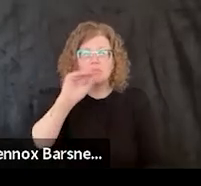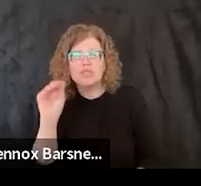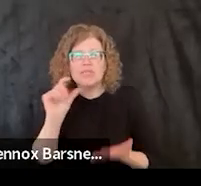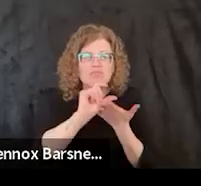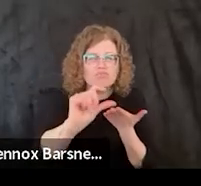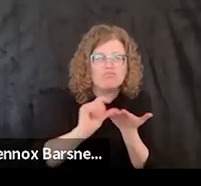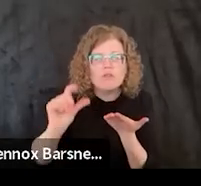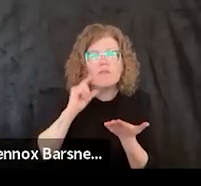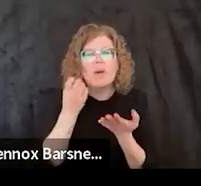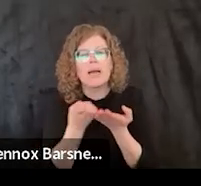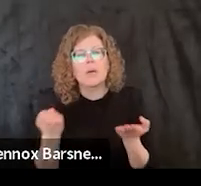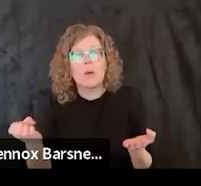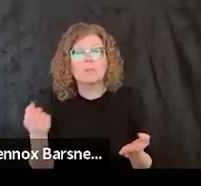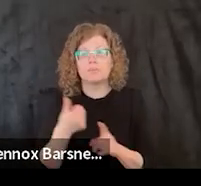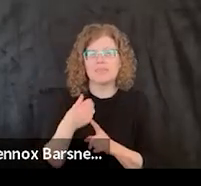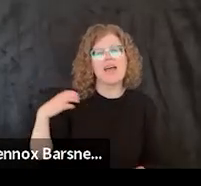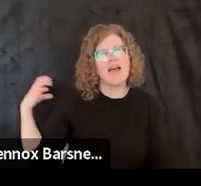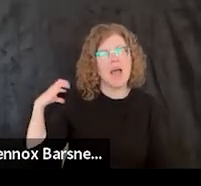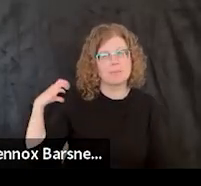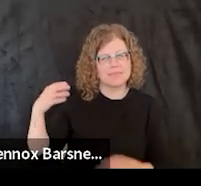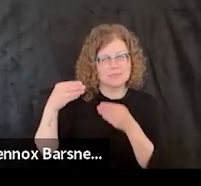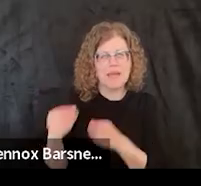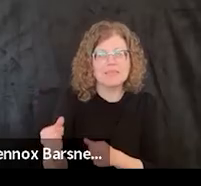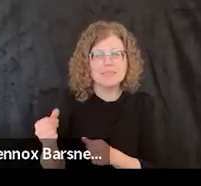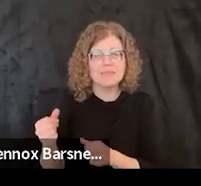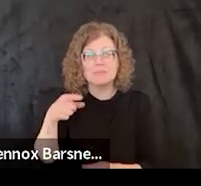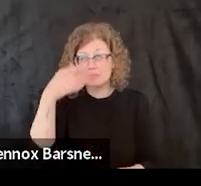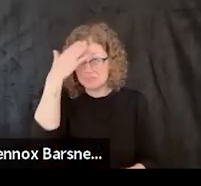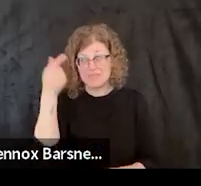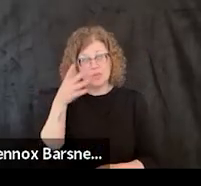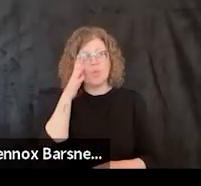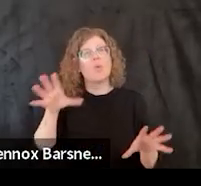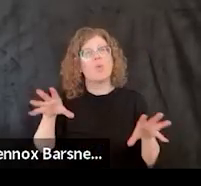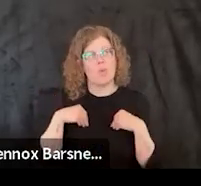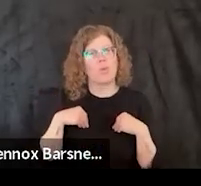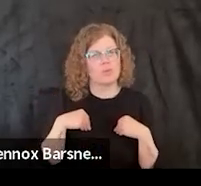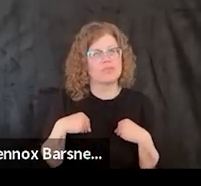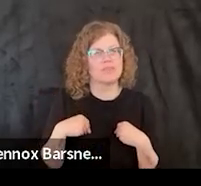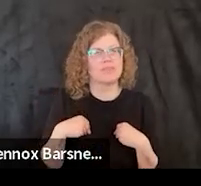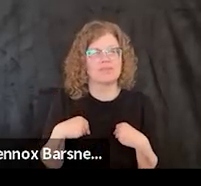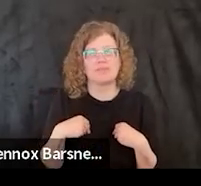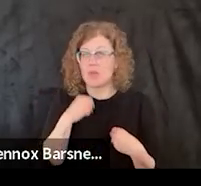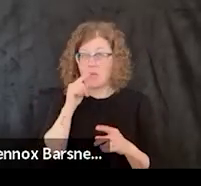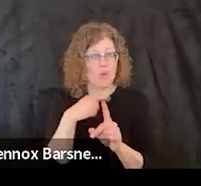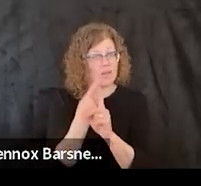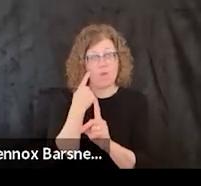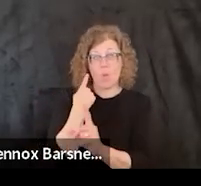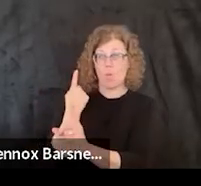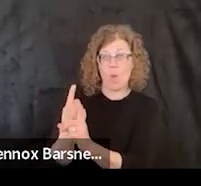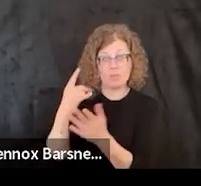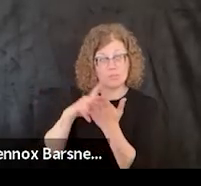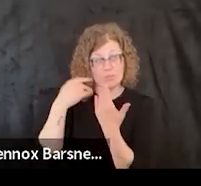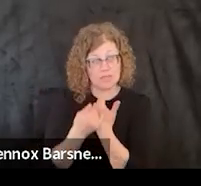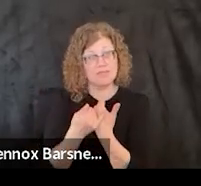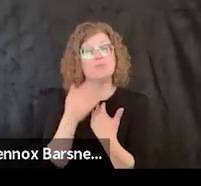capital expense or asset as you own it and it lasts well beyond the length of just this one project, and it depreciates over